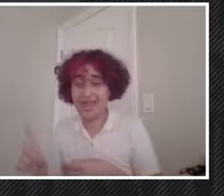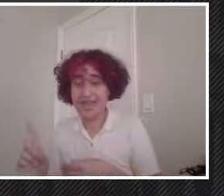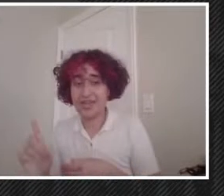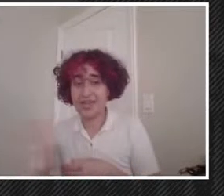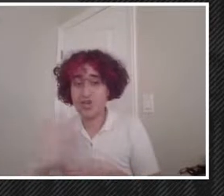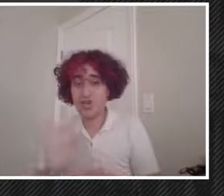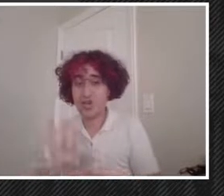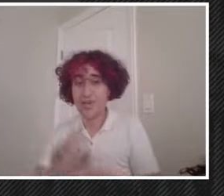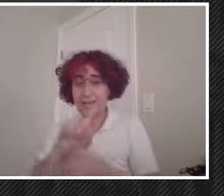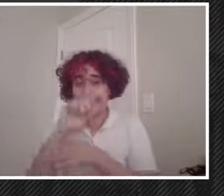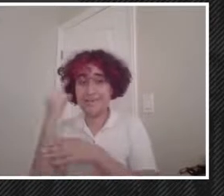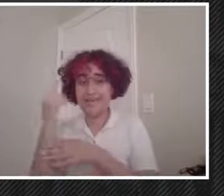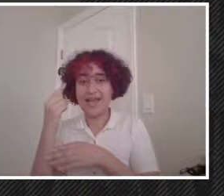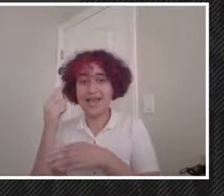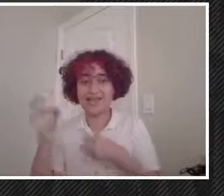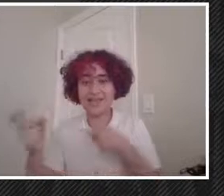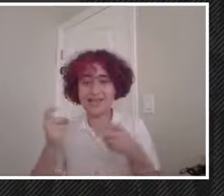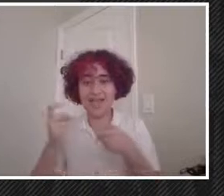whether it's to the ACLU,